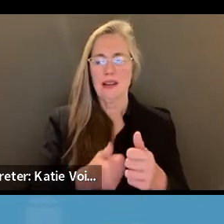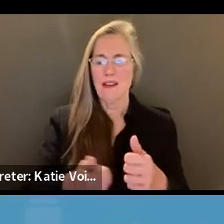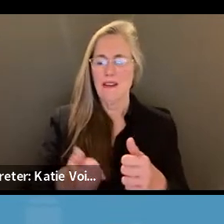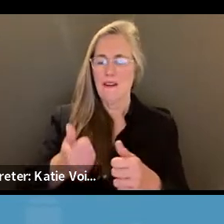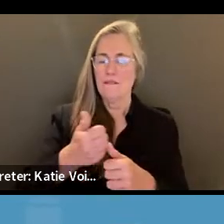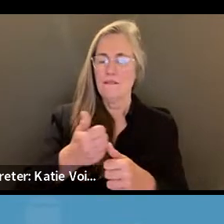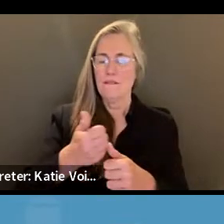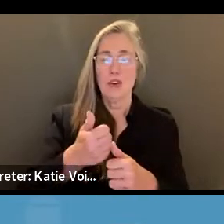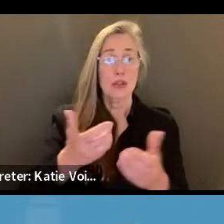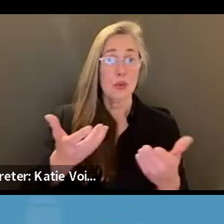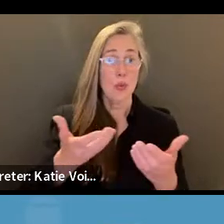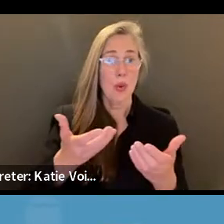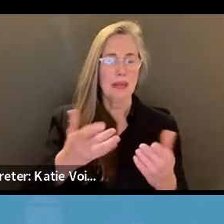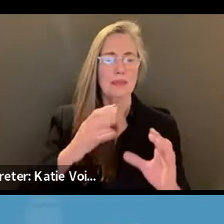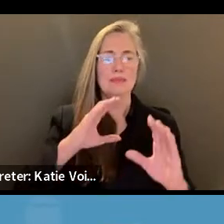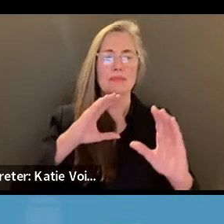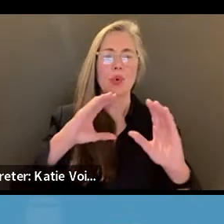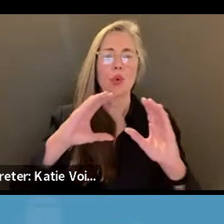Communication